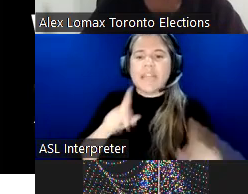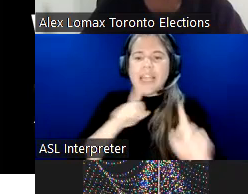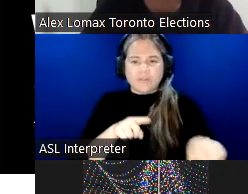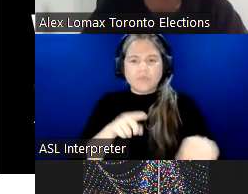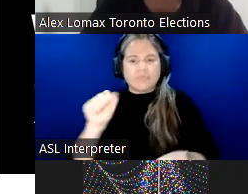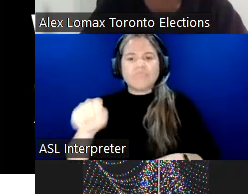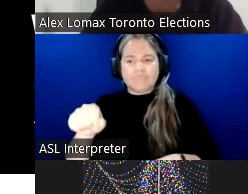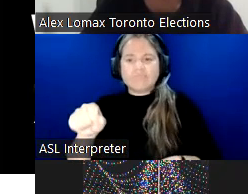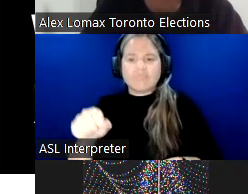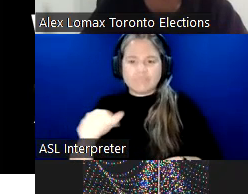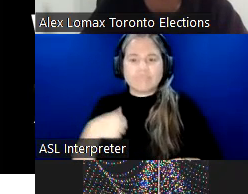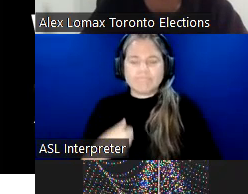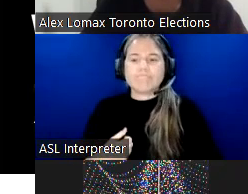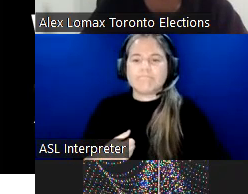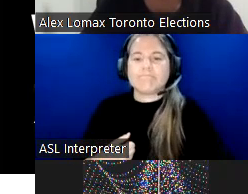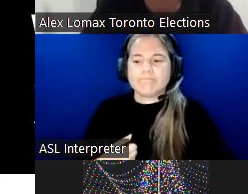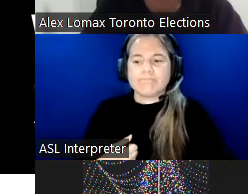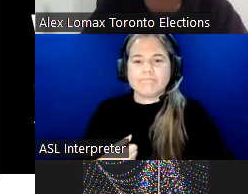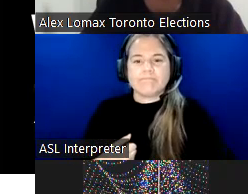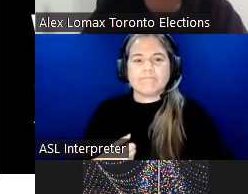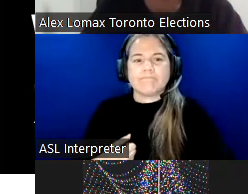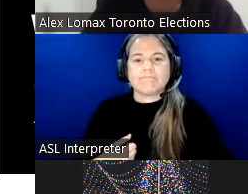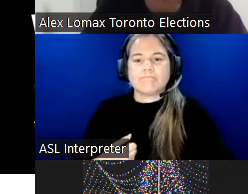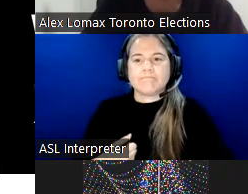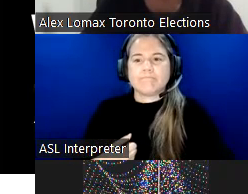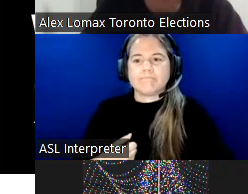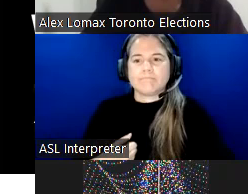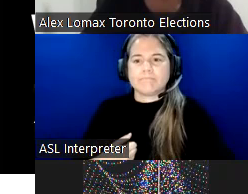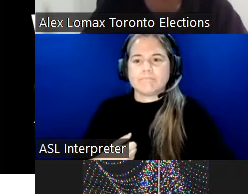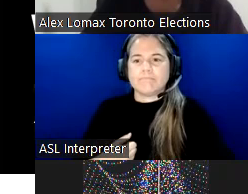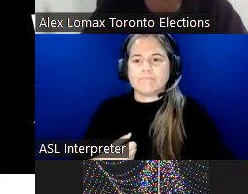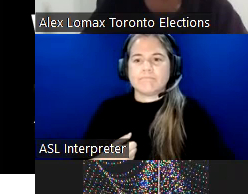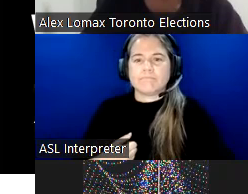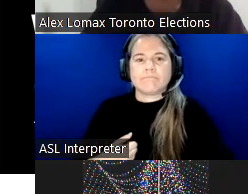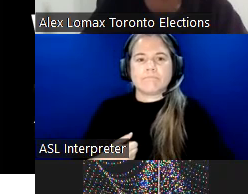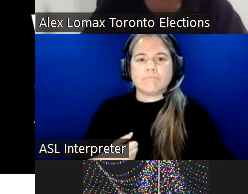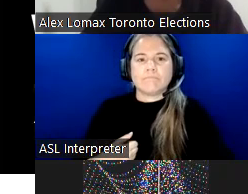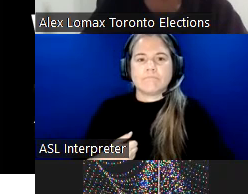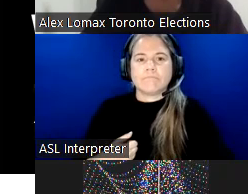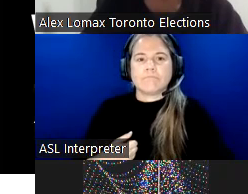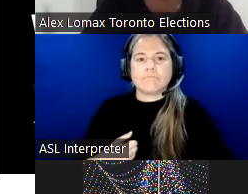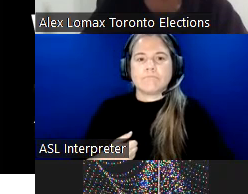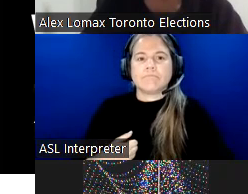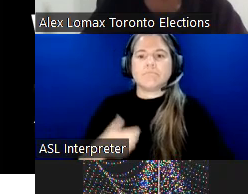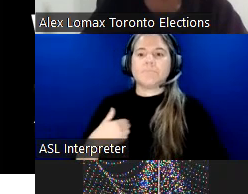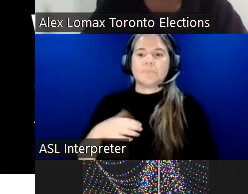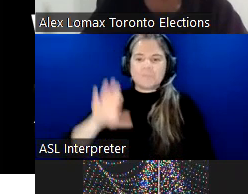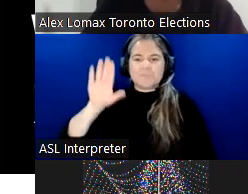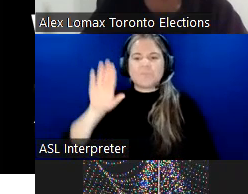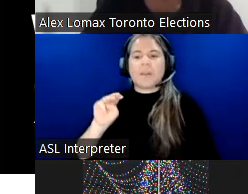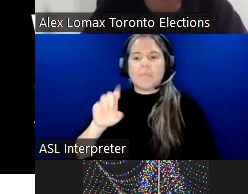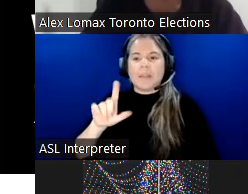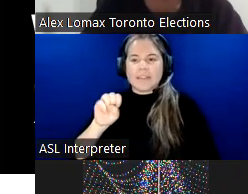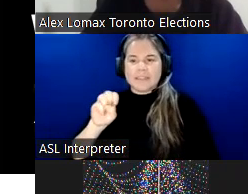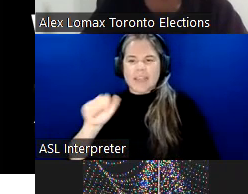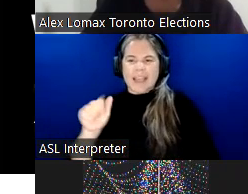And Alex, how would you recommend is the best way to get the word out about the elections and to encourage people to vote